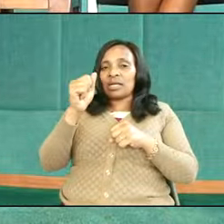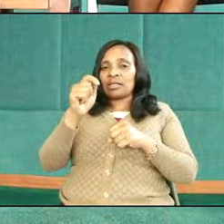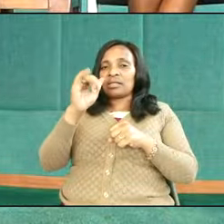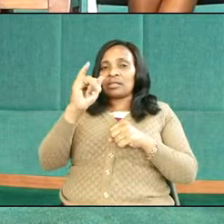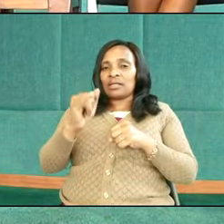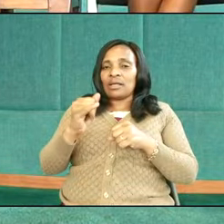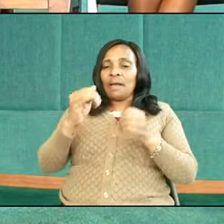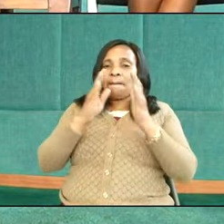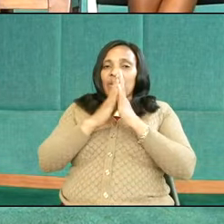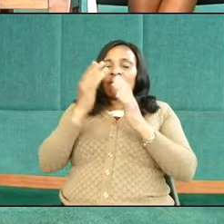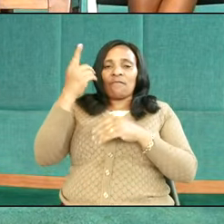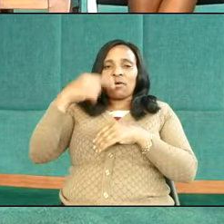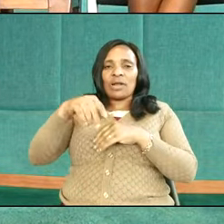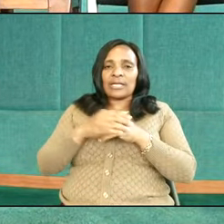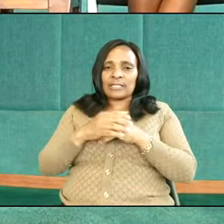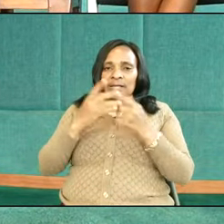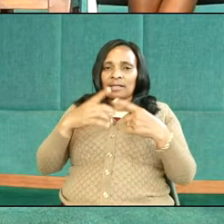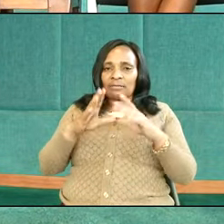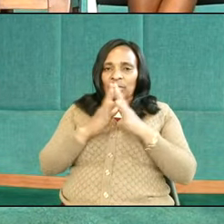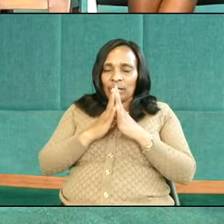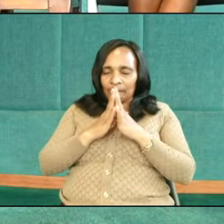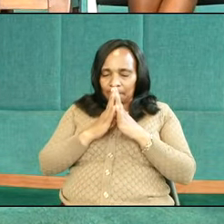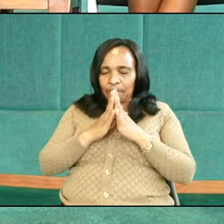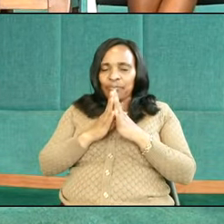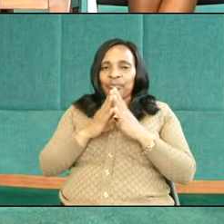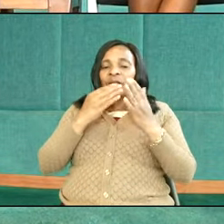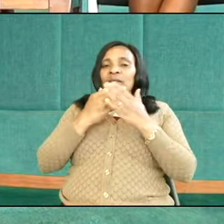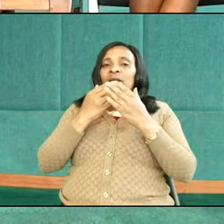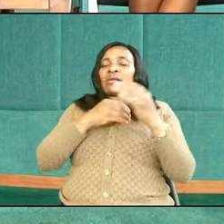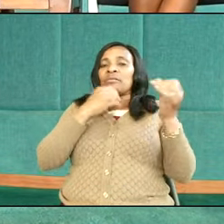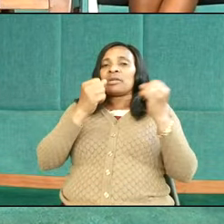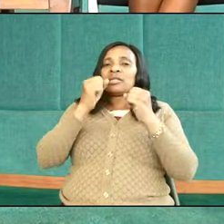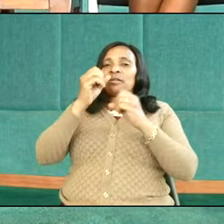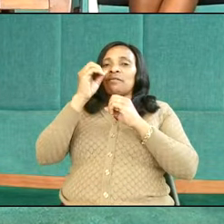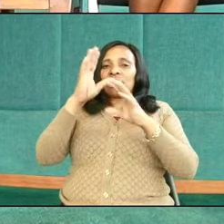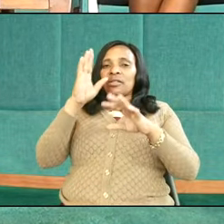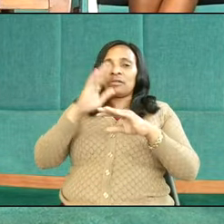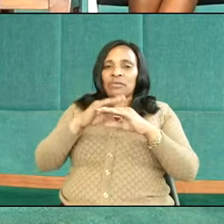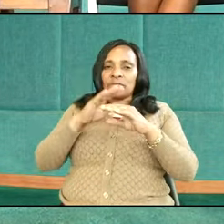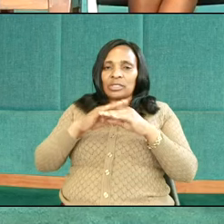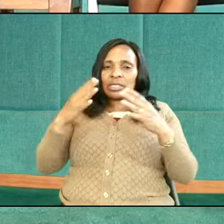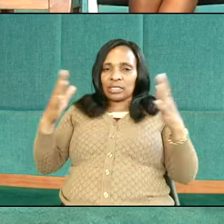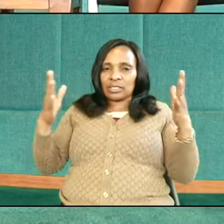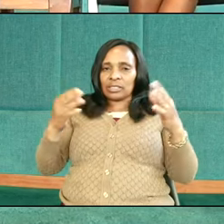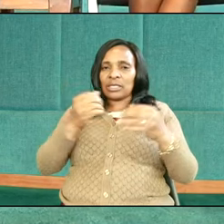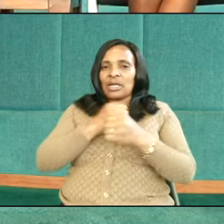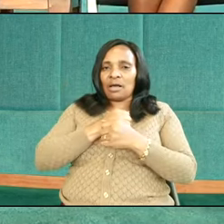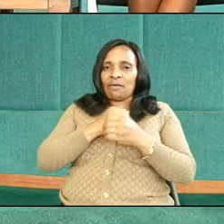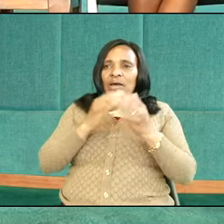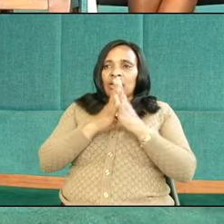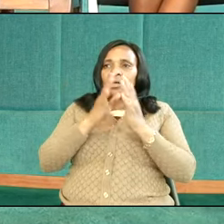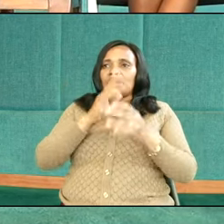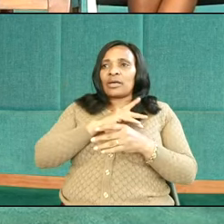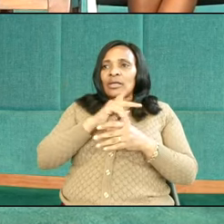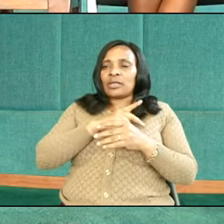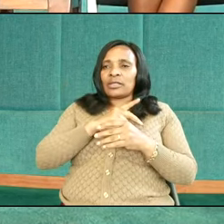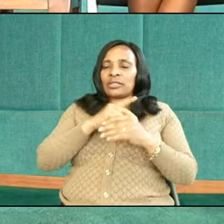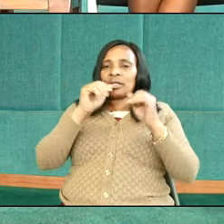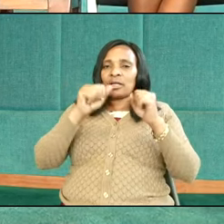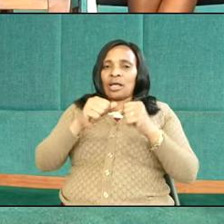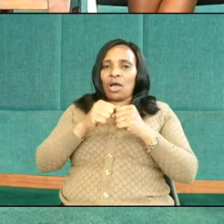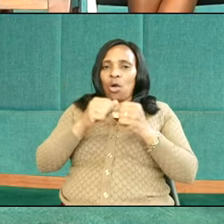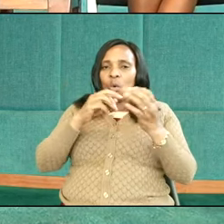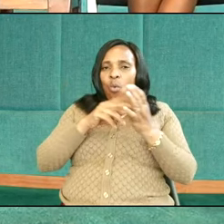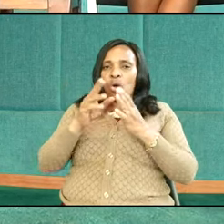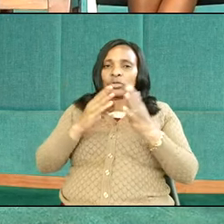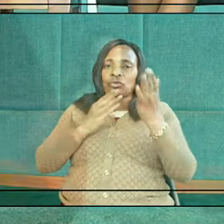us as we close. Yeah, so let's pray. Thank you, mighty Father, for your goodness, for your greatness, for your love, for your kindness. We desire that we may